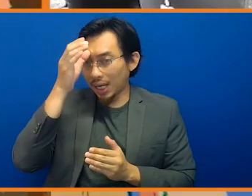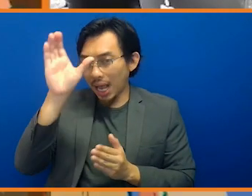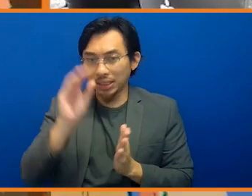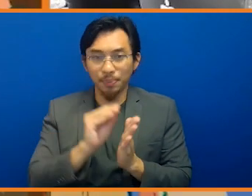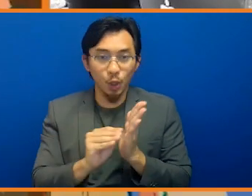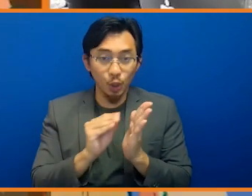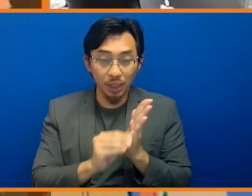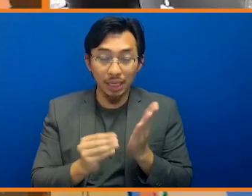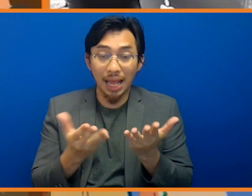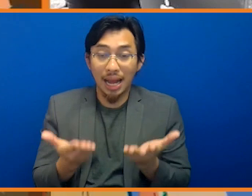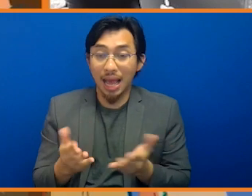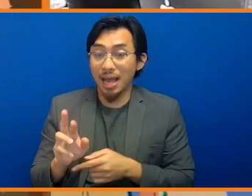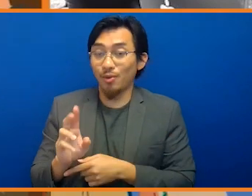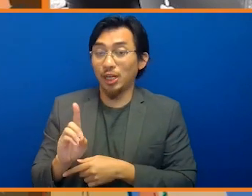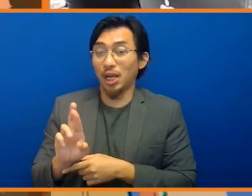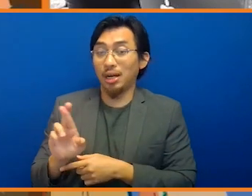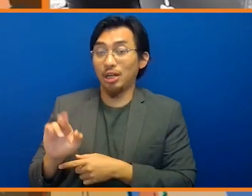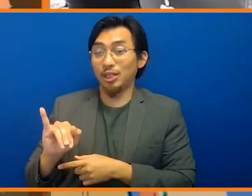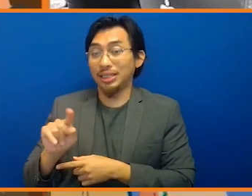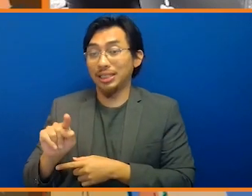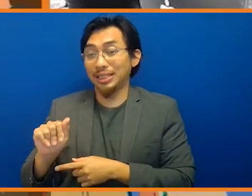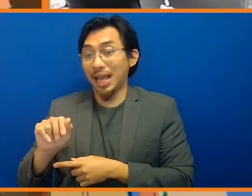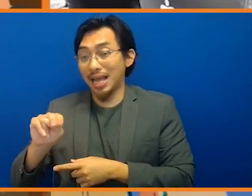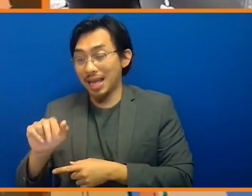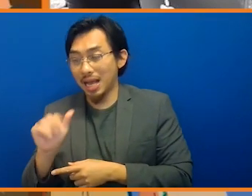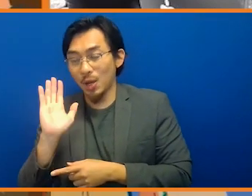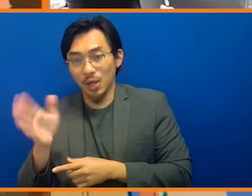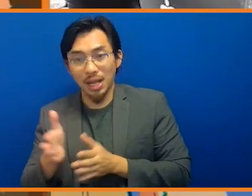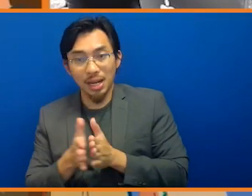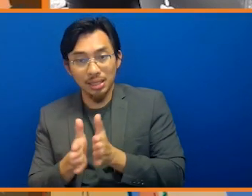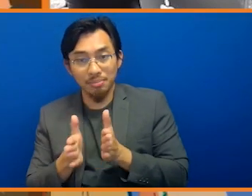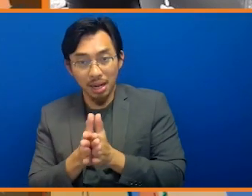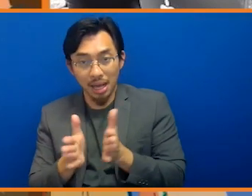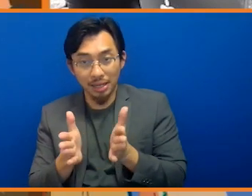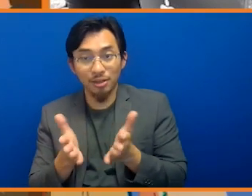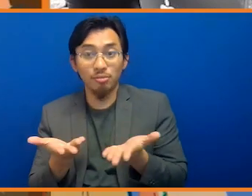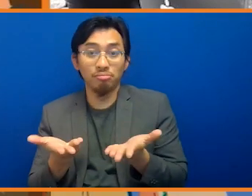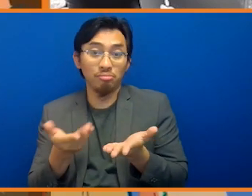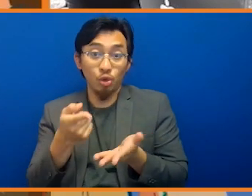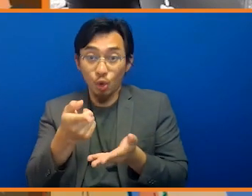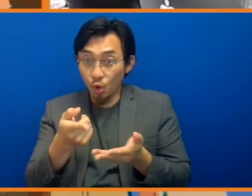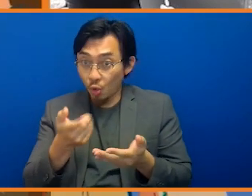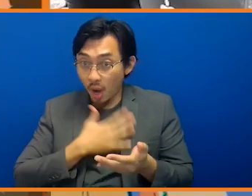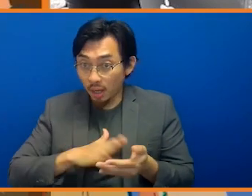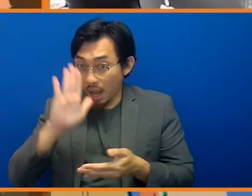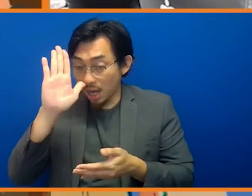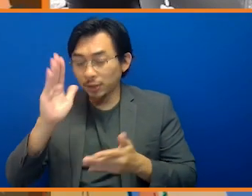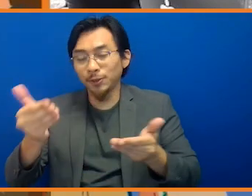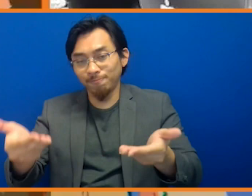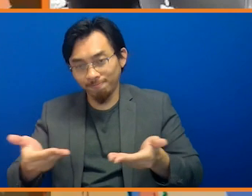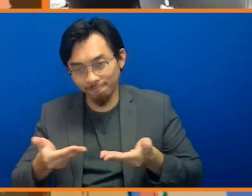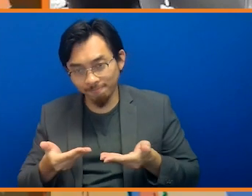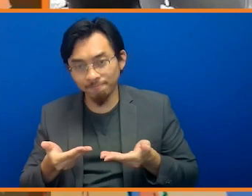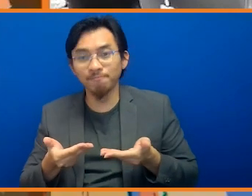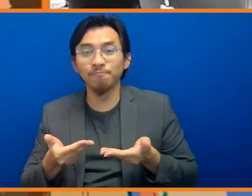Now, Dr. Rizana will explain about this, and you are welcome to ask any questions